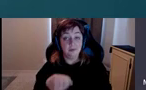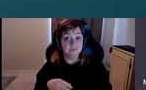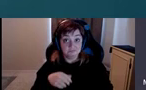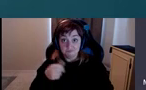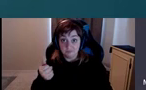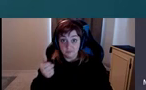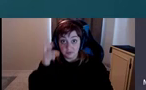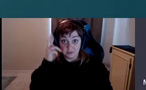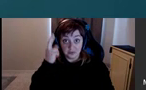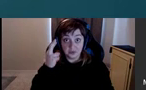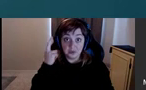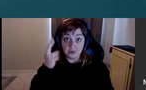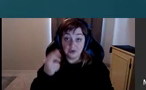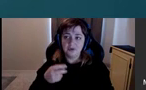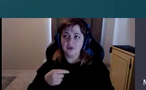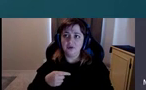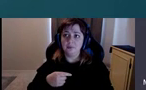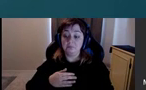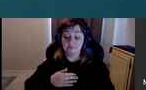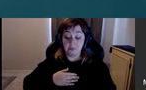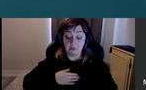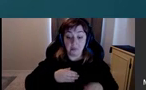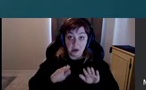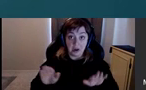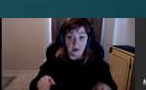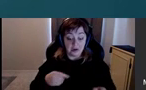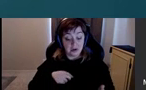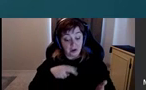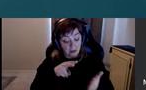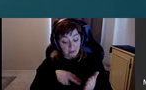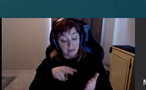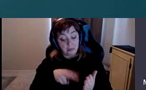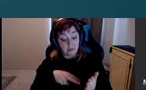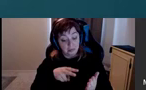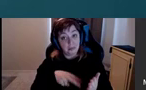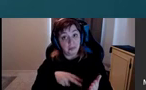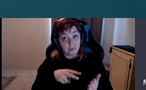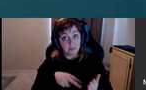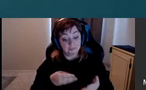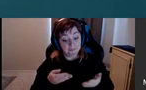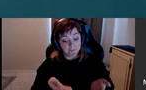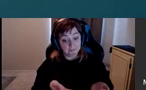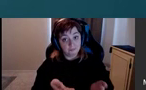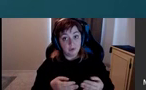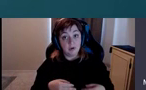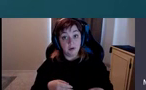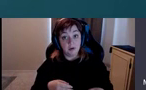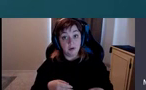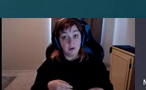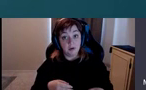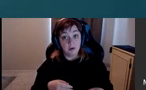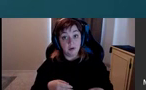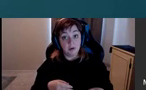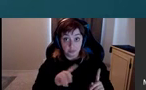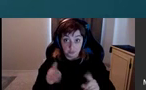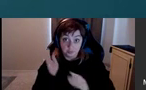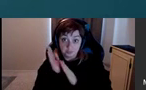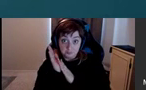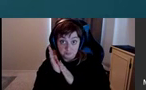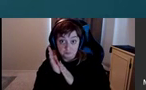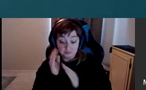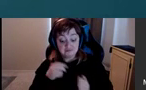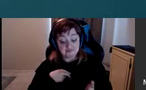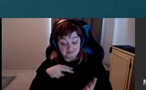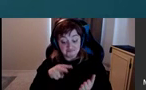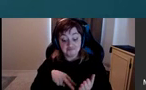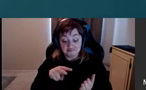guess, I read to my kids. You know, I started reading to them at a month old. It's a bedtime routine. Yeah. And now my